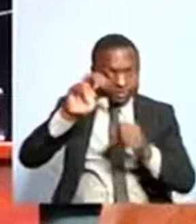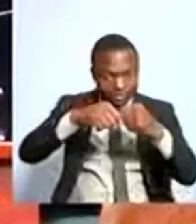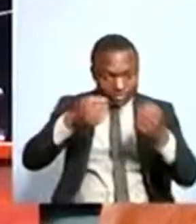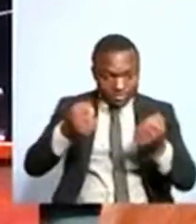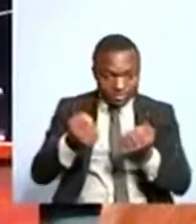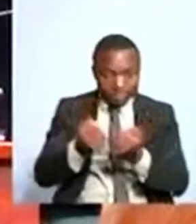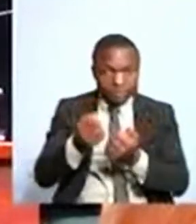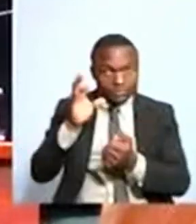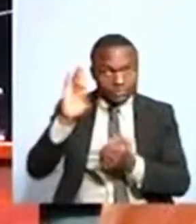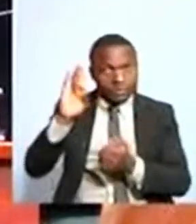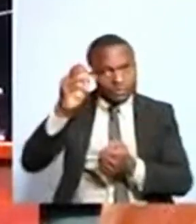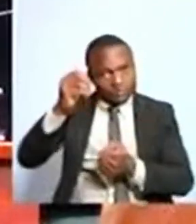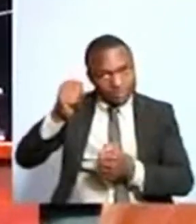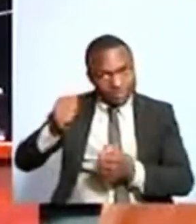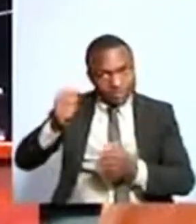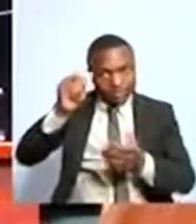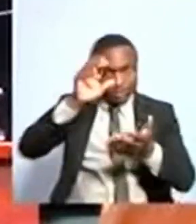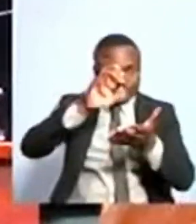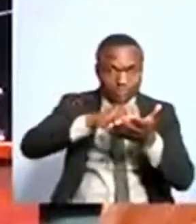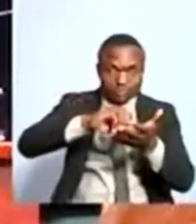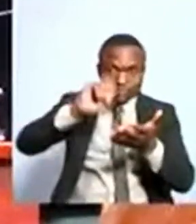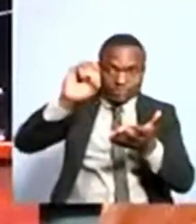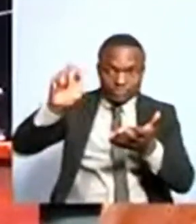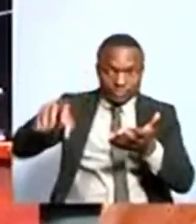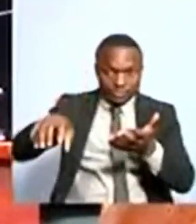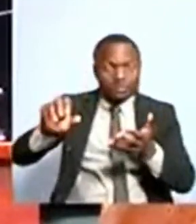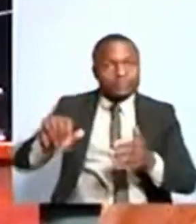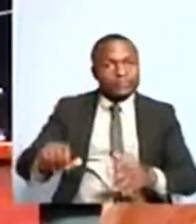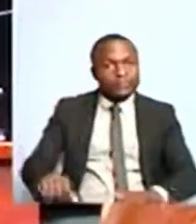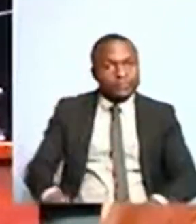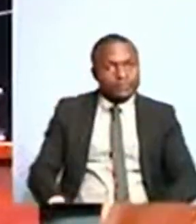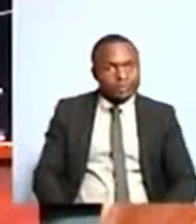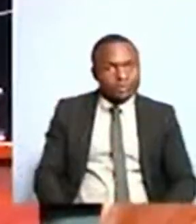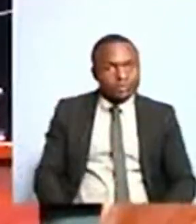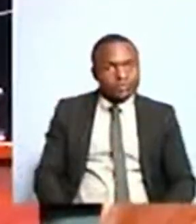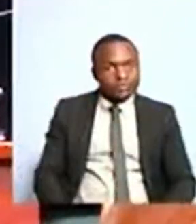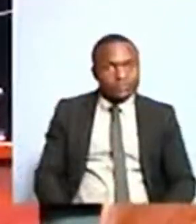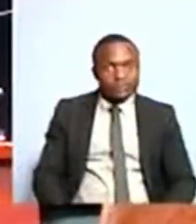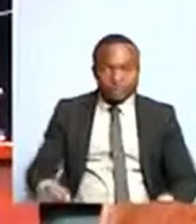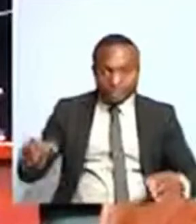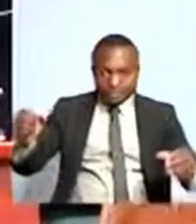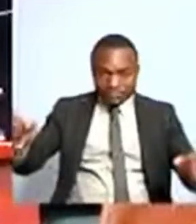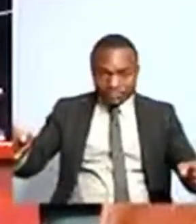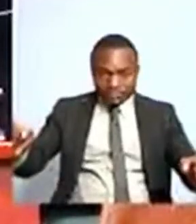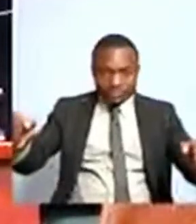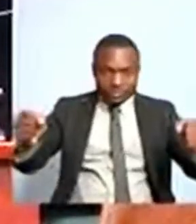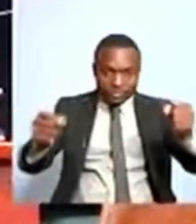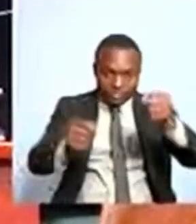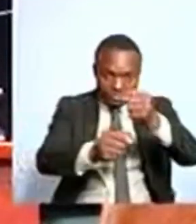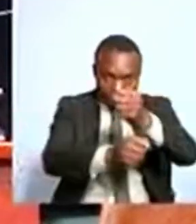Section 7A was deleted and